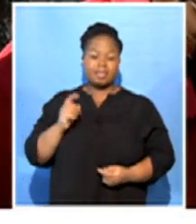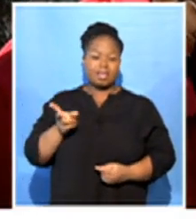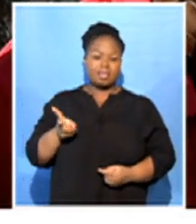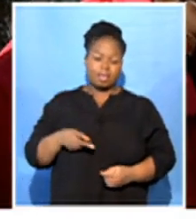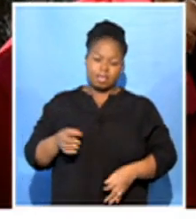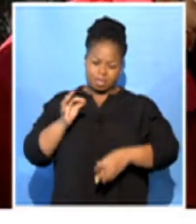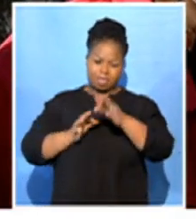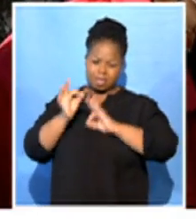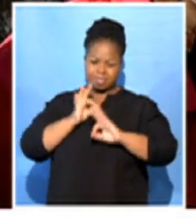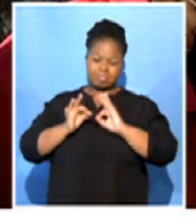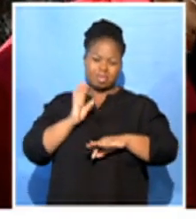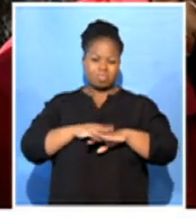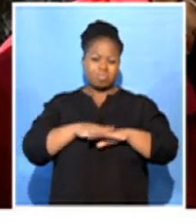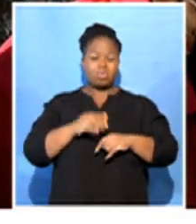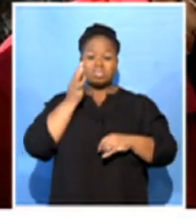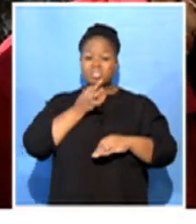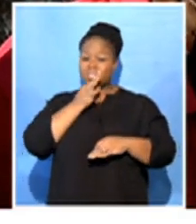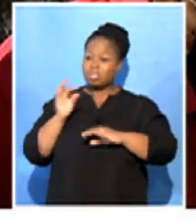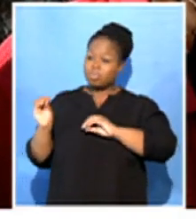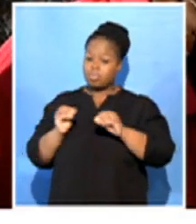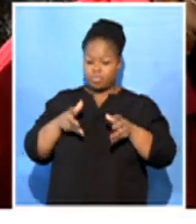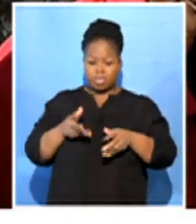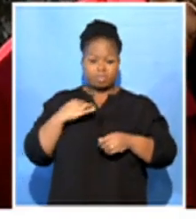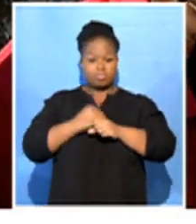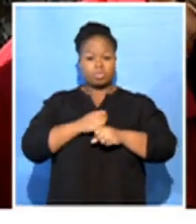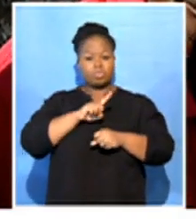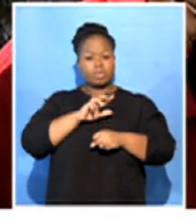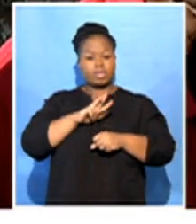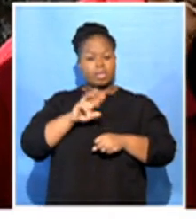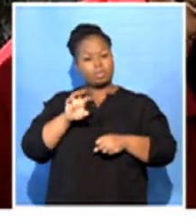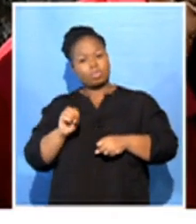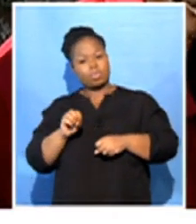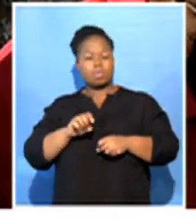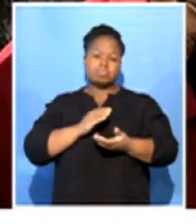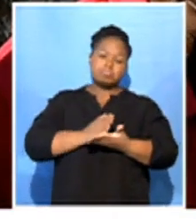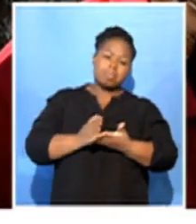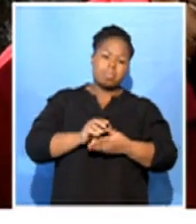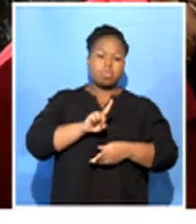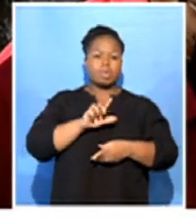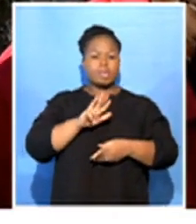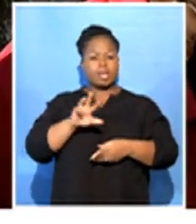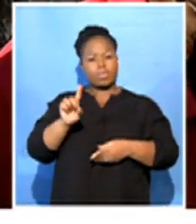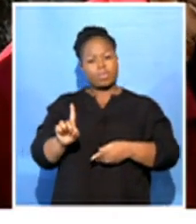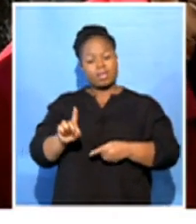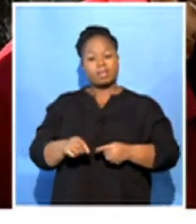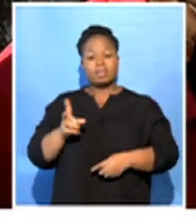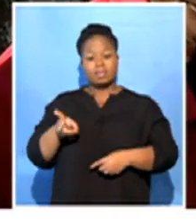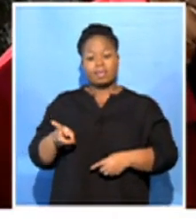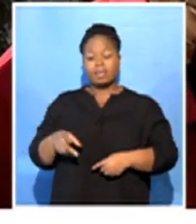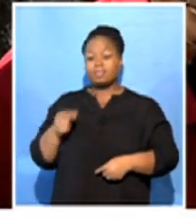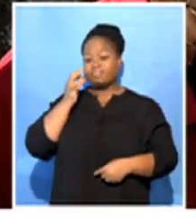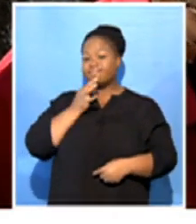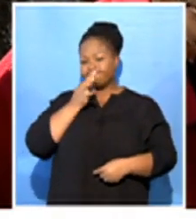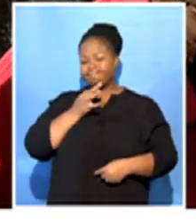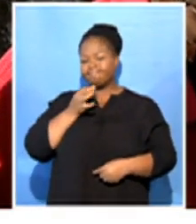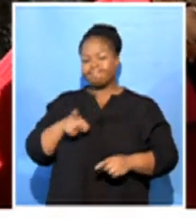also reiterating there that they moved in here in 1990, some in 1991. Also Utata saying,